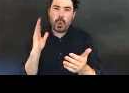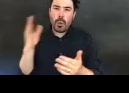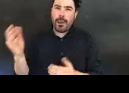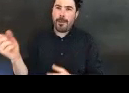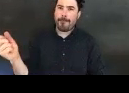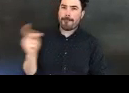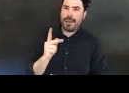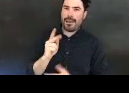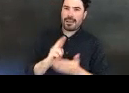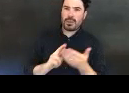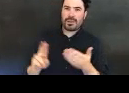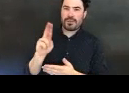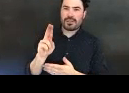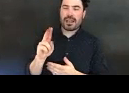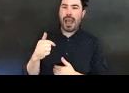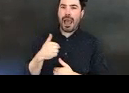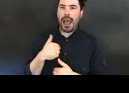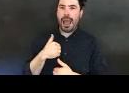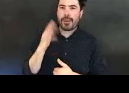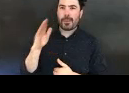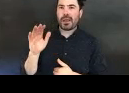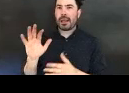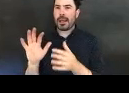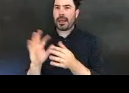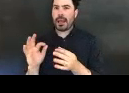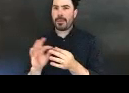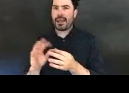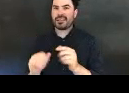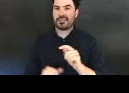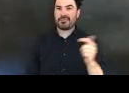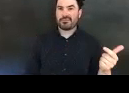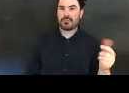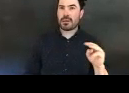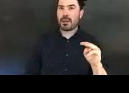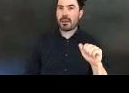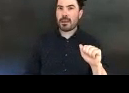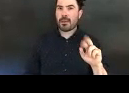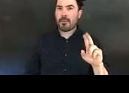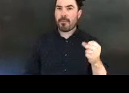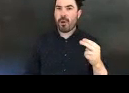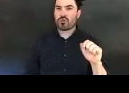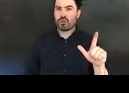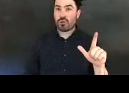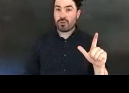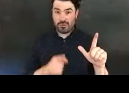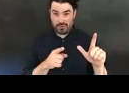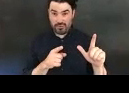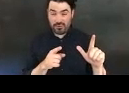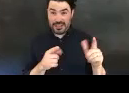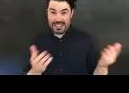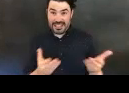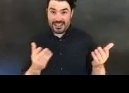I'll offer up a couple comments, and then Marshall, if you're online, if you could chime in as well.